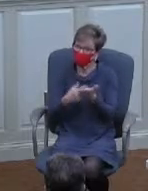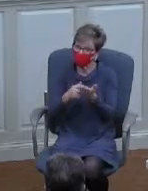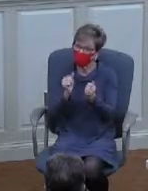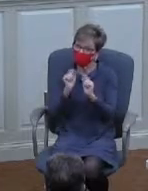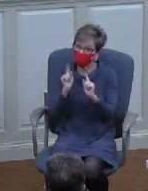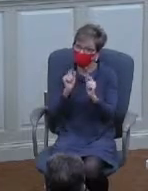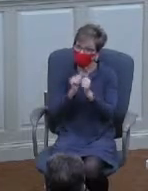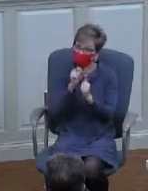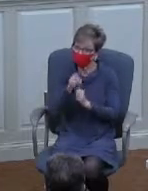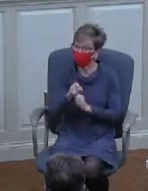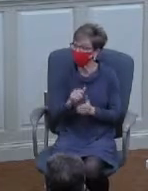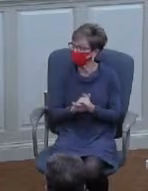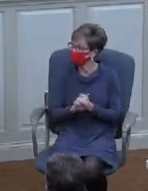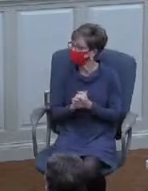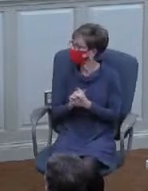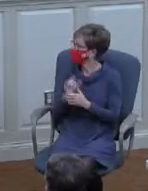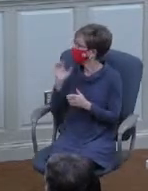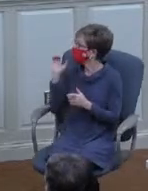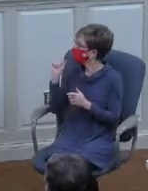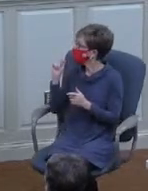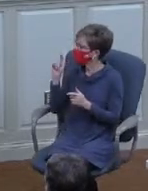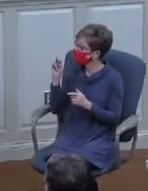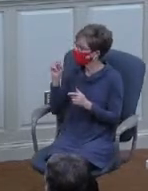It was Mr. Holland? Tell them what it was about.